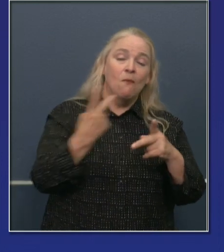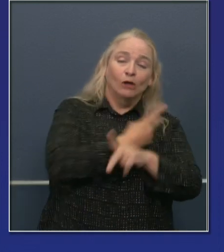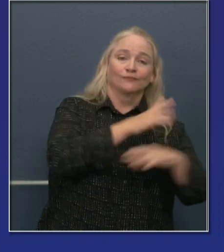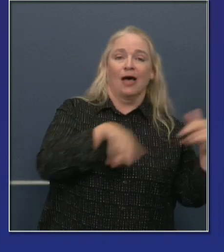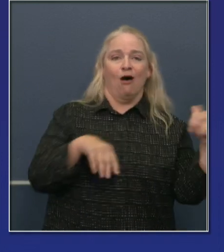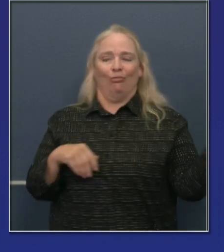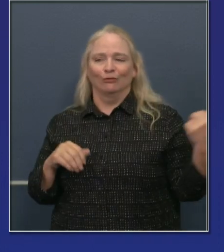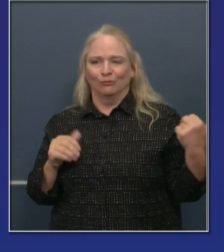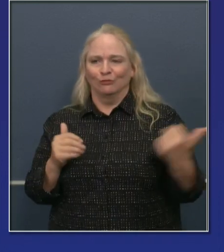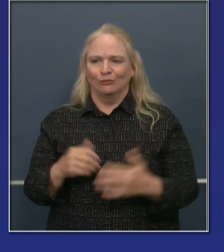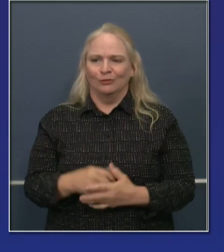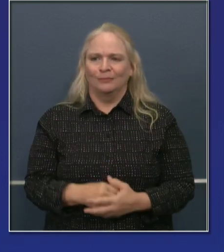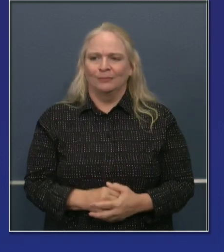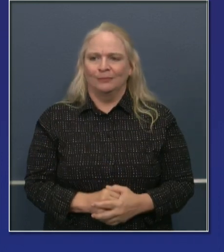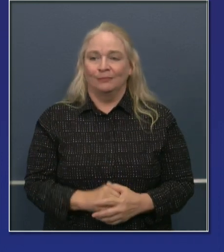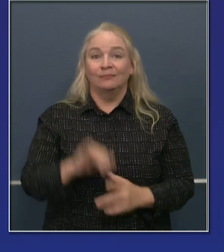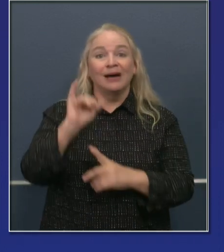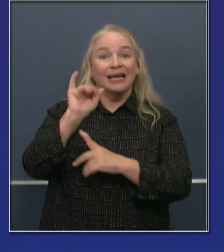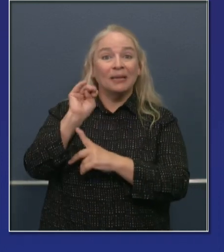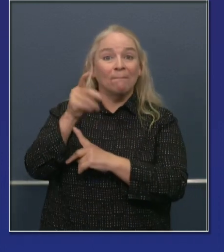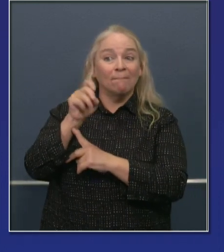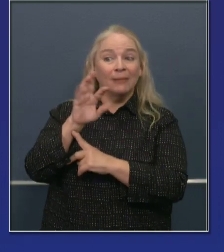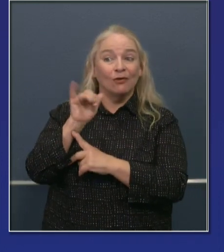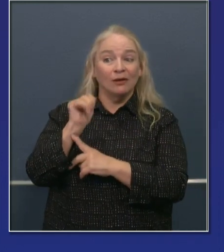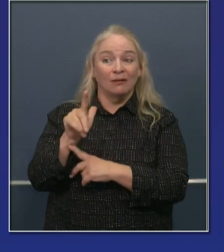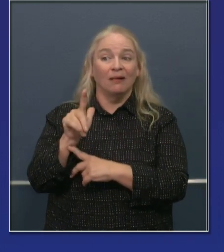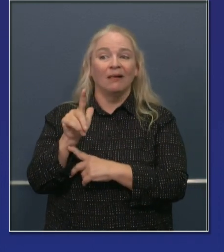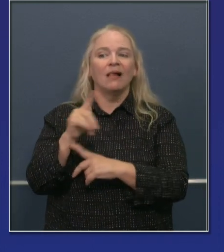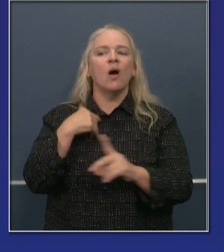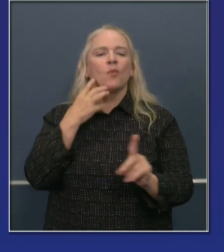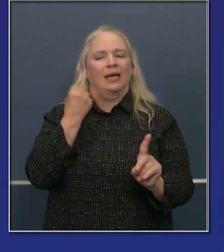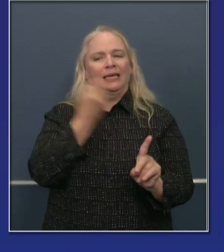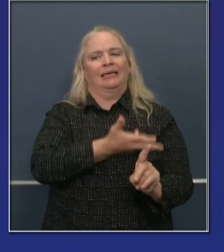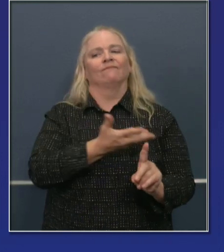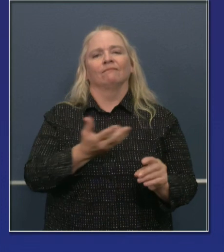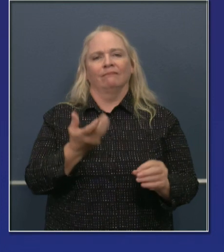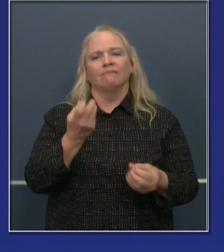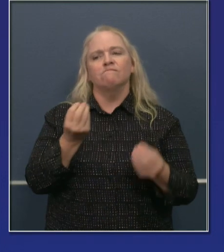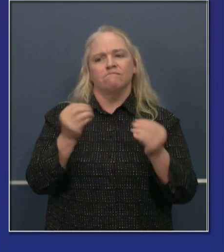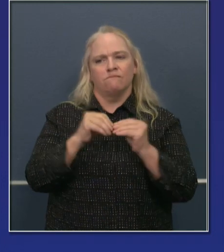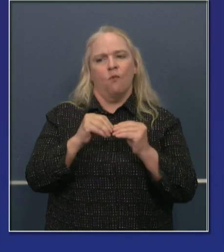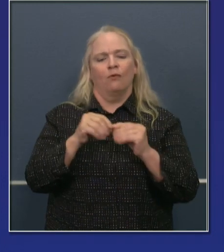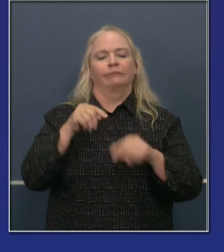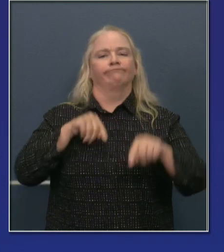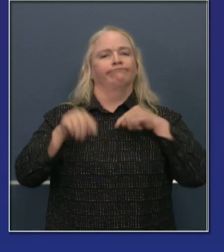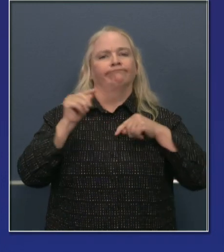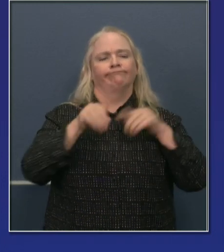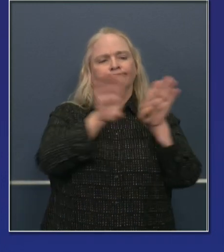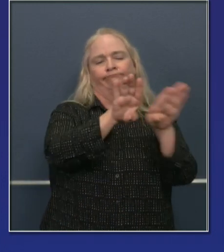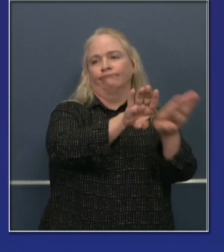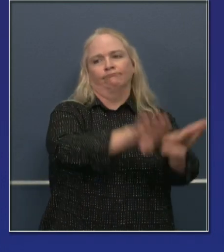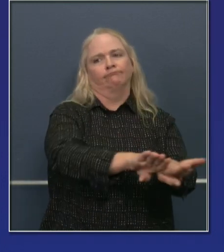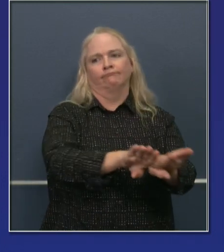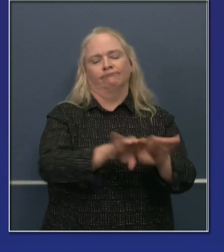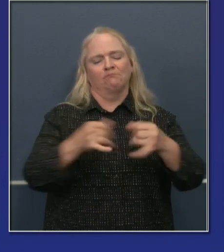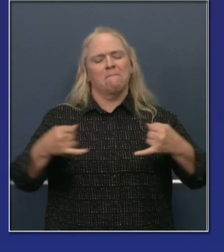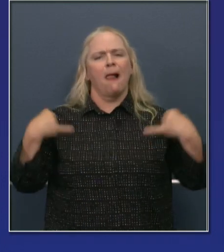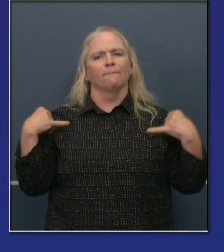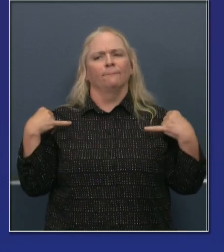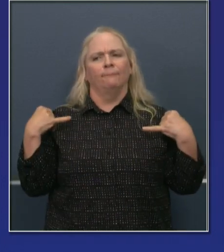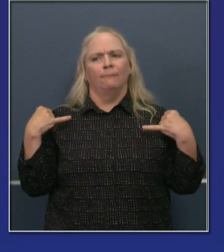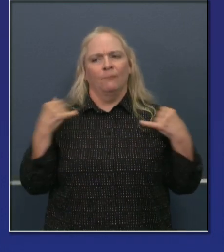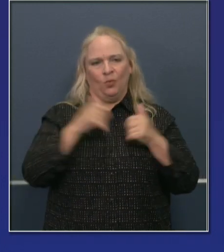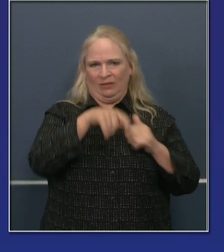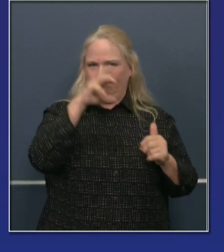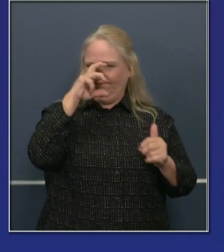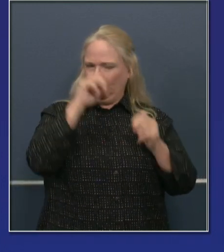with additional dimmer in terms of our opening, begin to dim down again, is we're starting to see in some rural